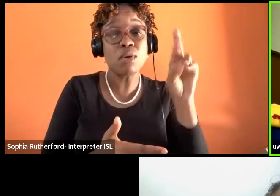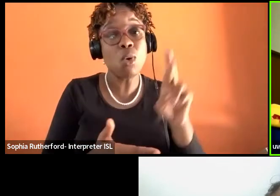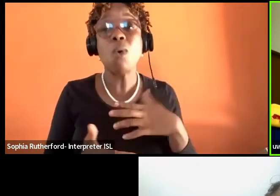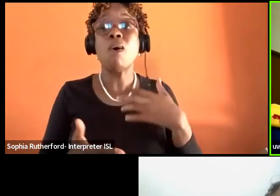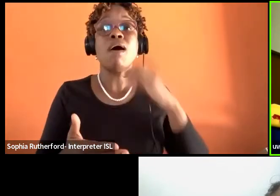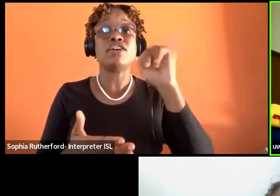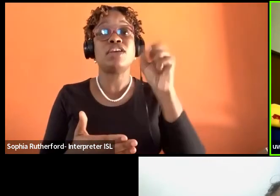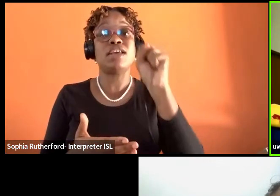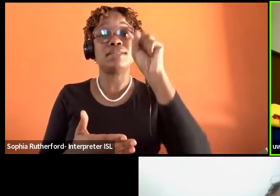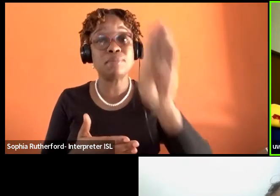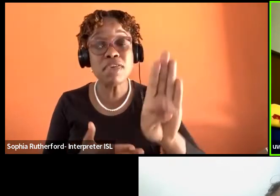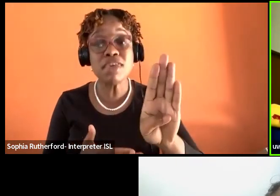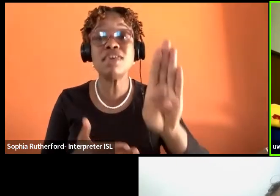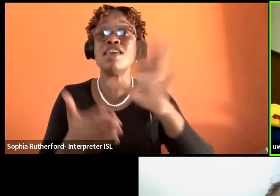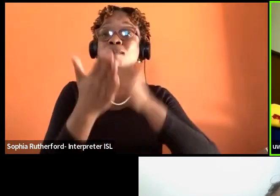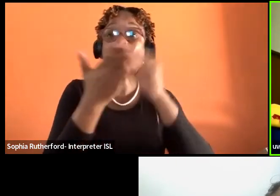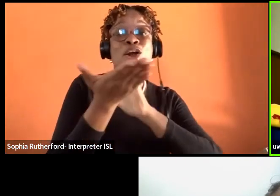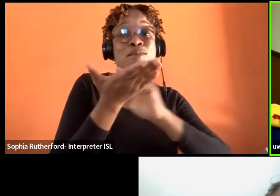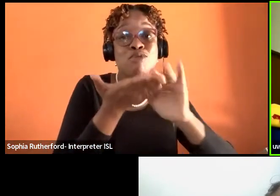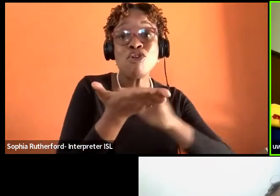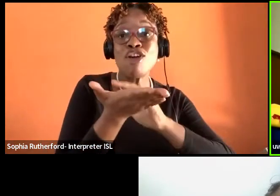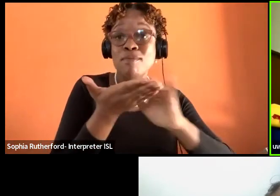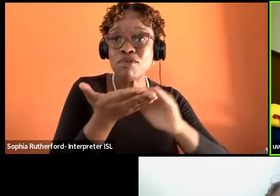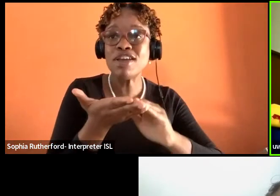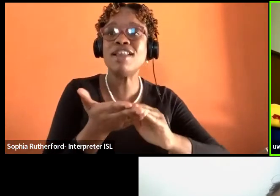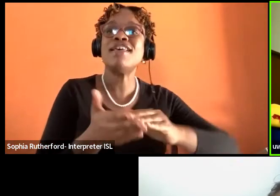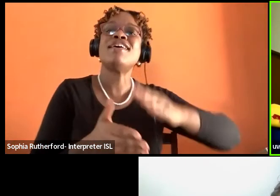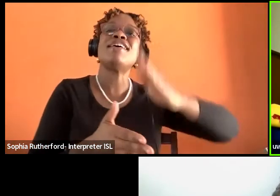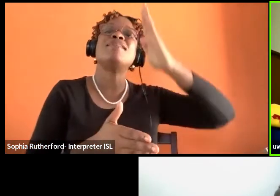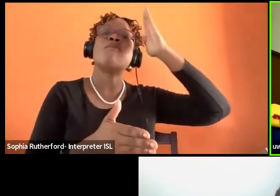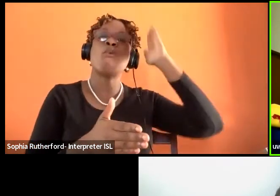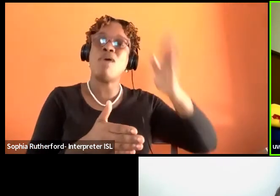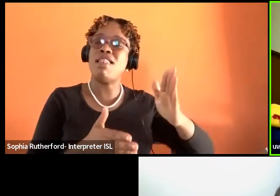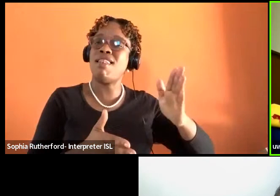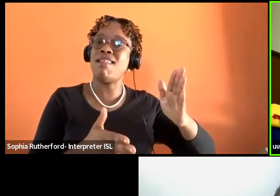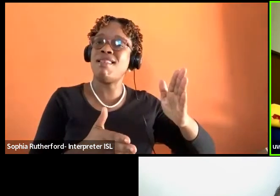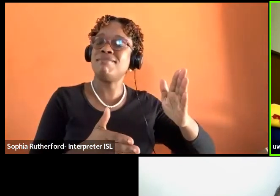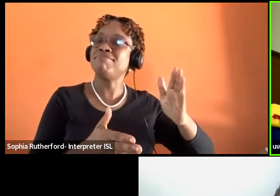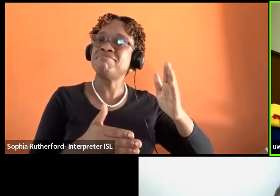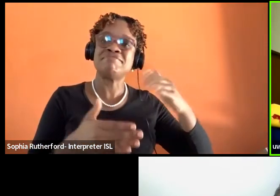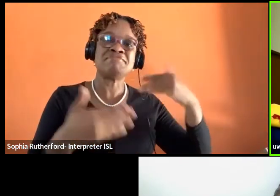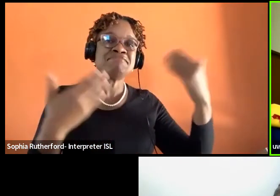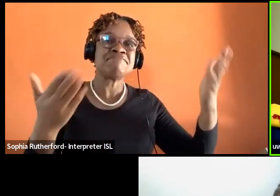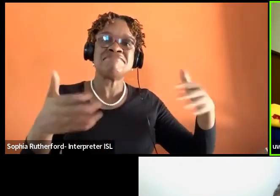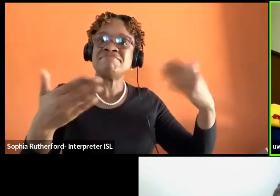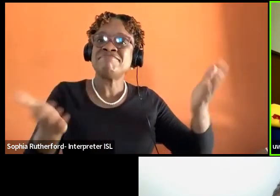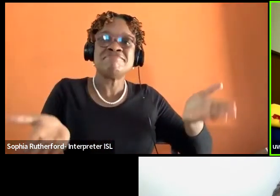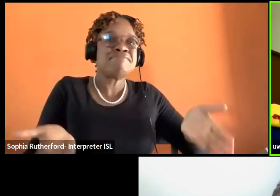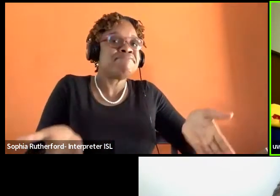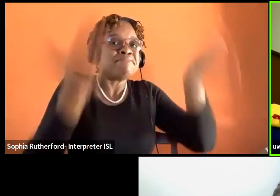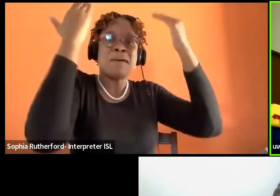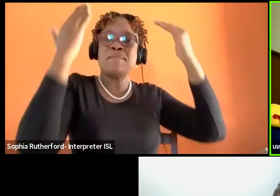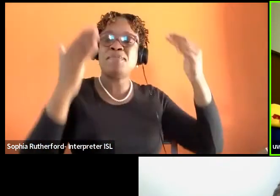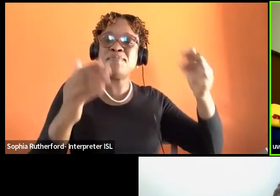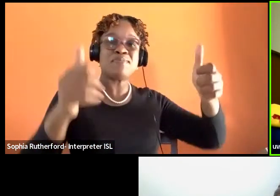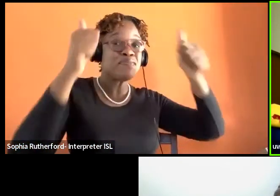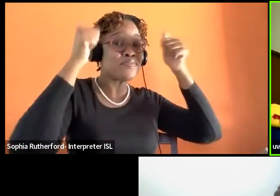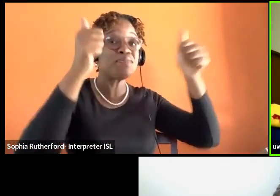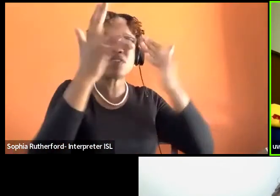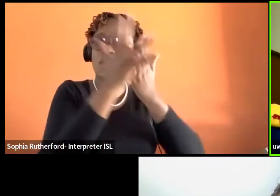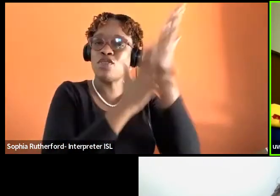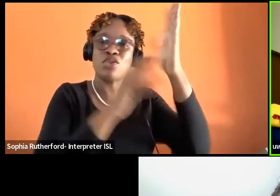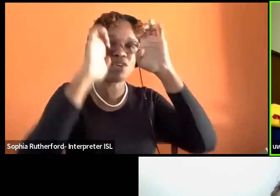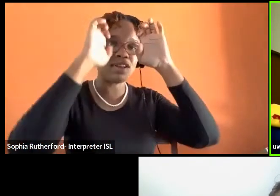read and write Braille and etc., he will be able to go through the education